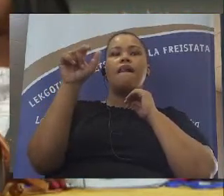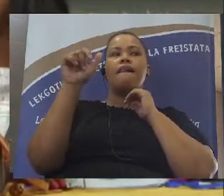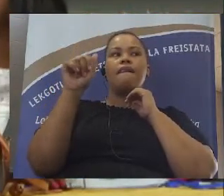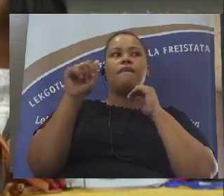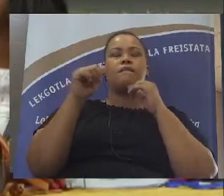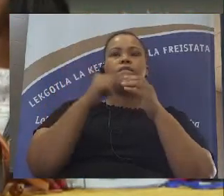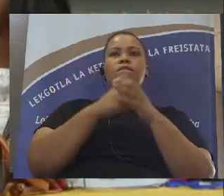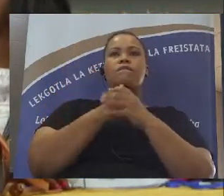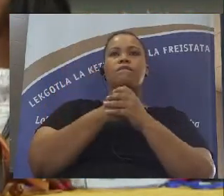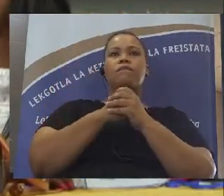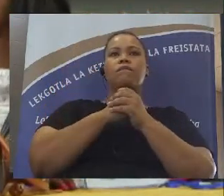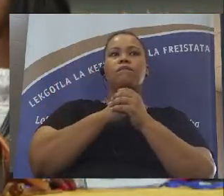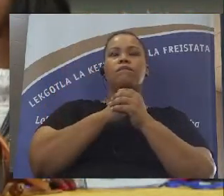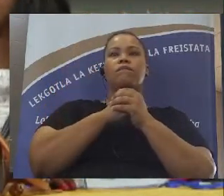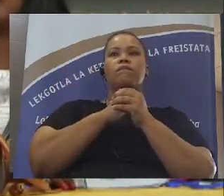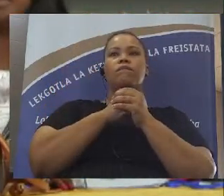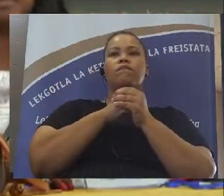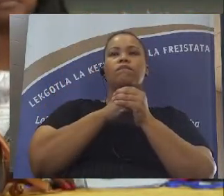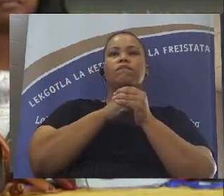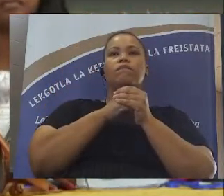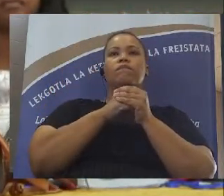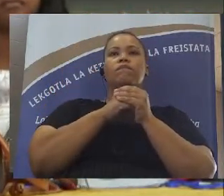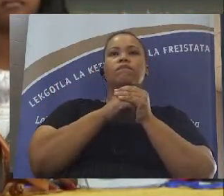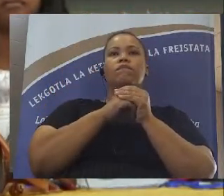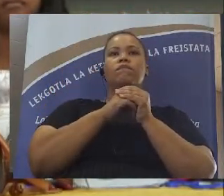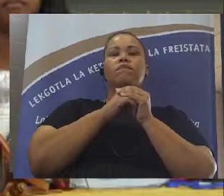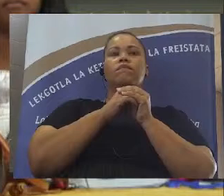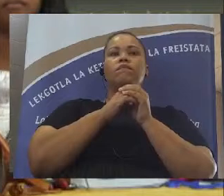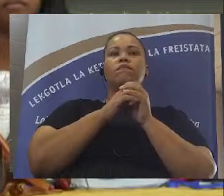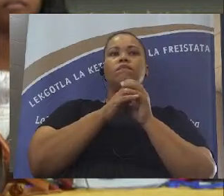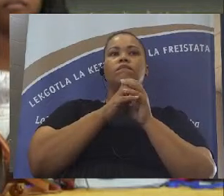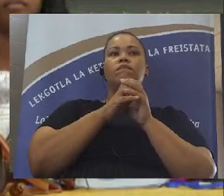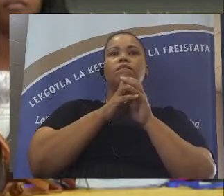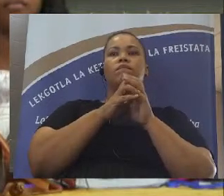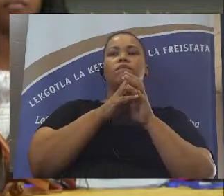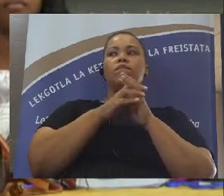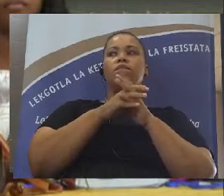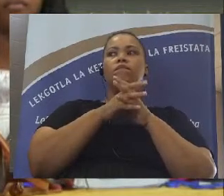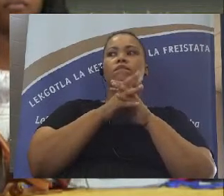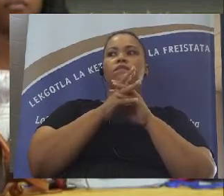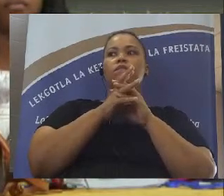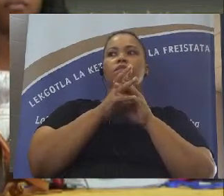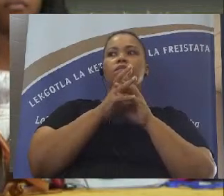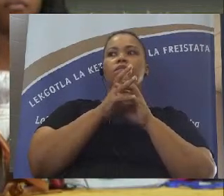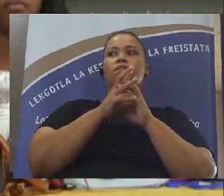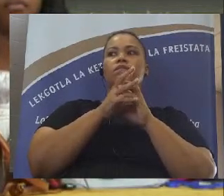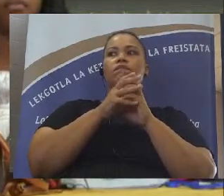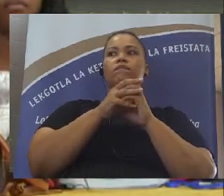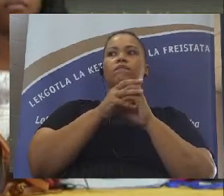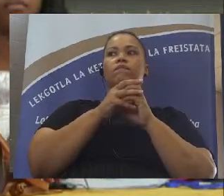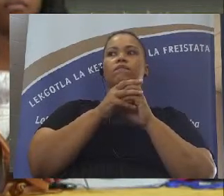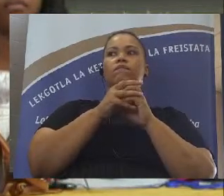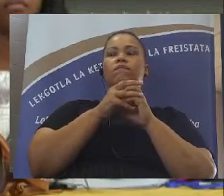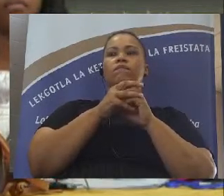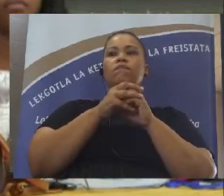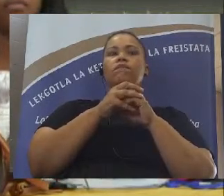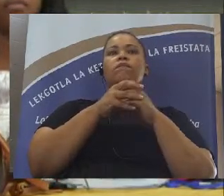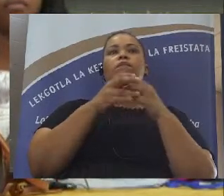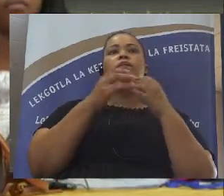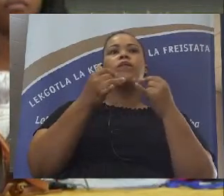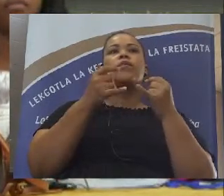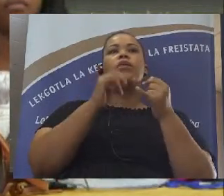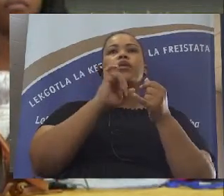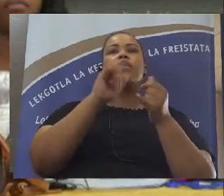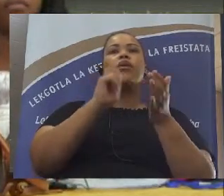@fsl.gov.za. Re tla lebella hore diphehiso tseo tse ngotsweng di kengwe pele di